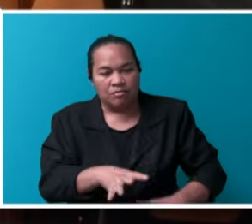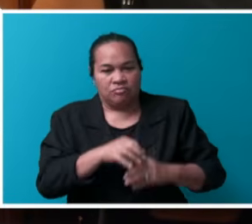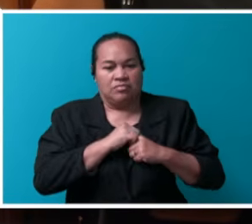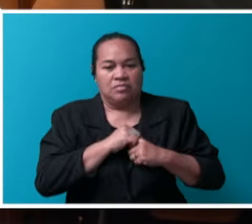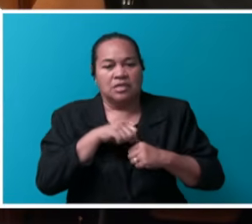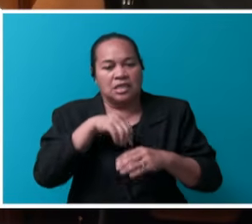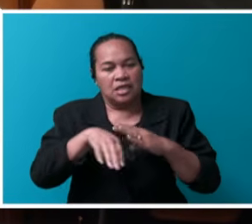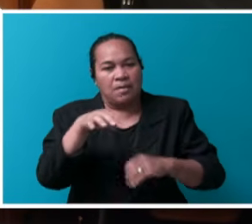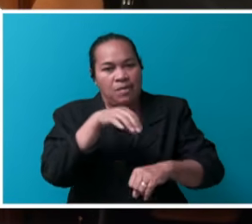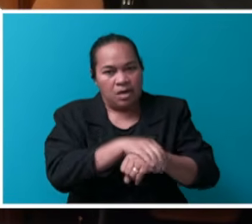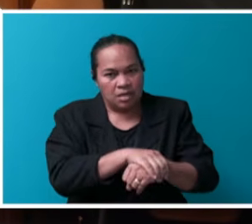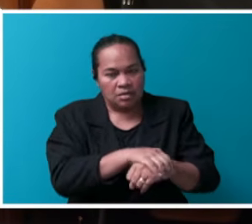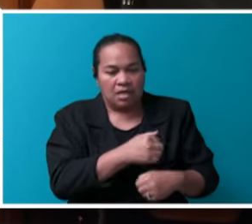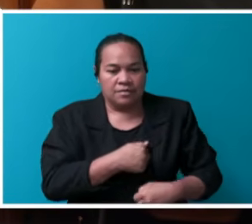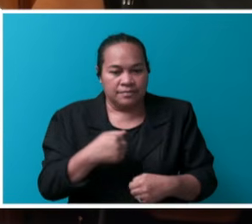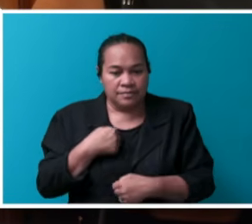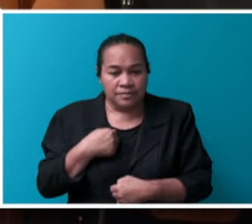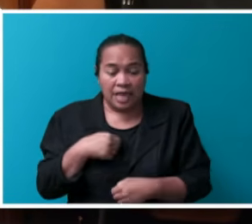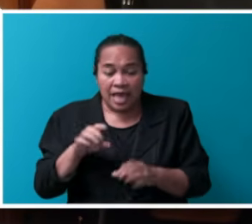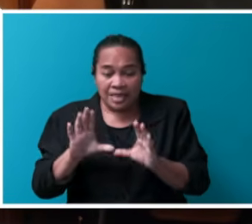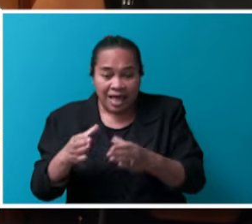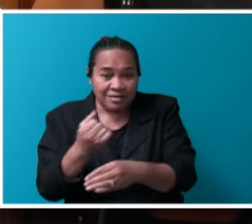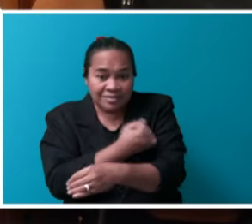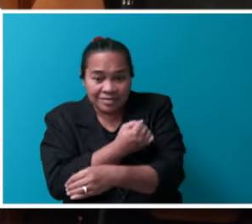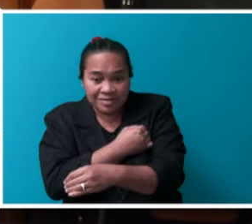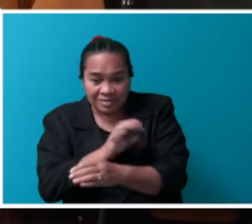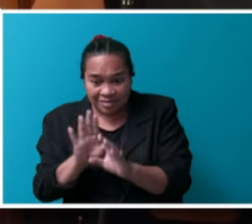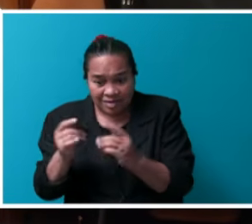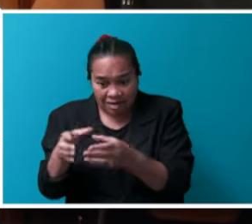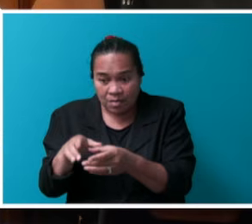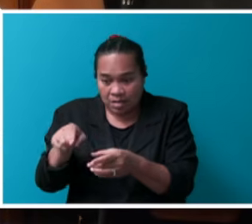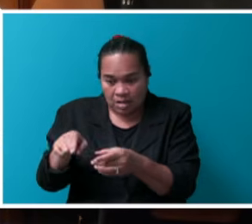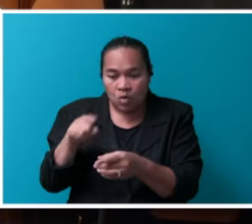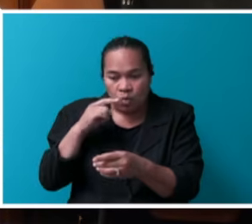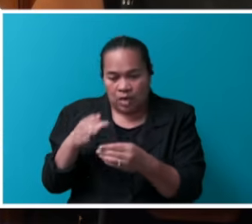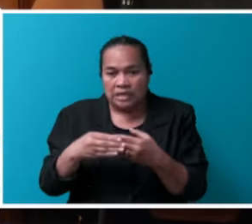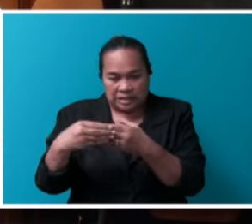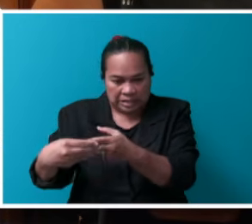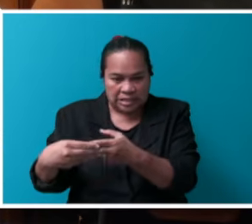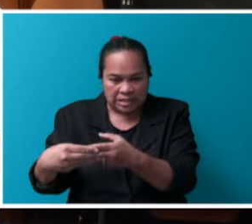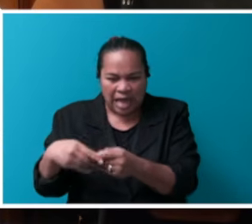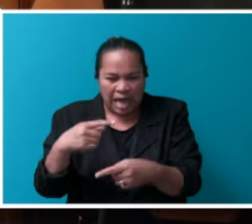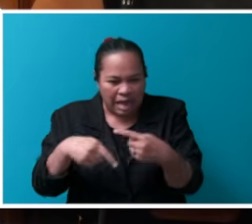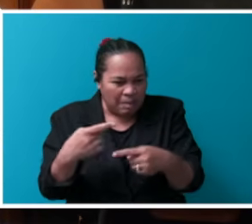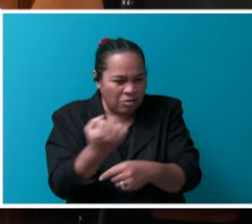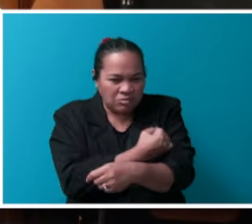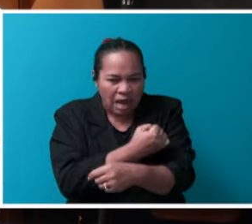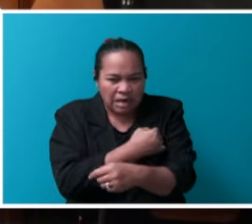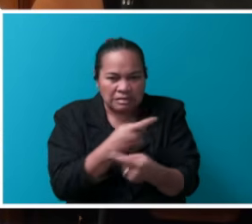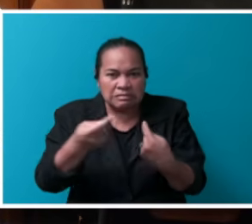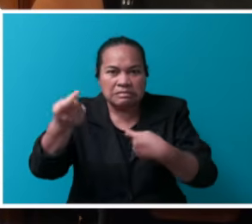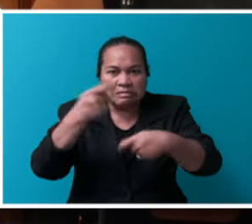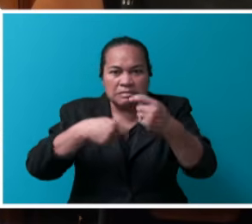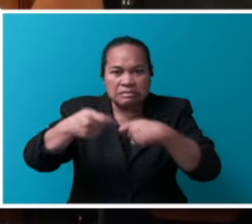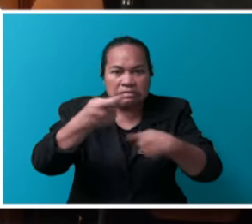enforcement. The Narcotics Bureau under the Ministry of Policing will lead Fiji's fight against drug trafficking and substance abuse. The